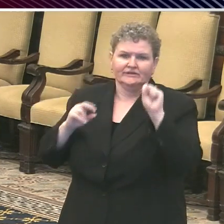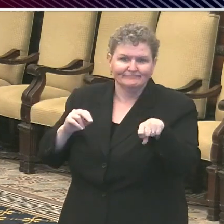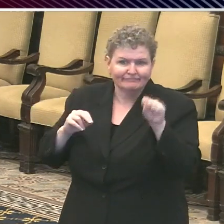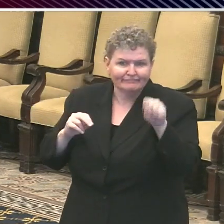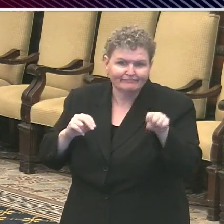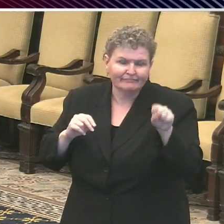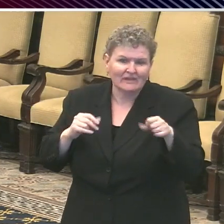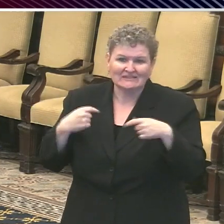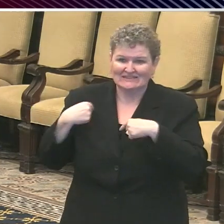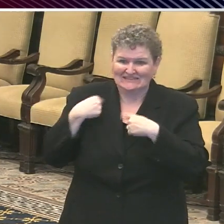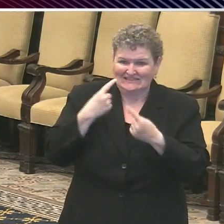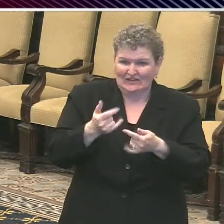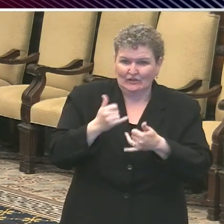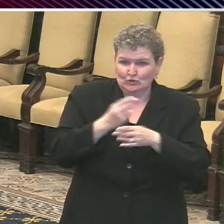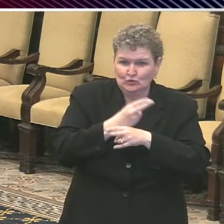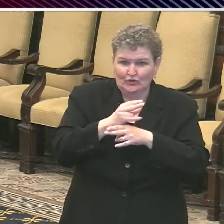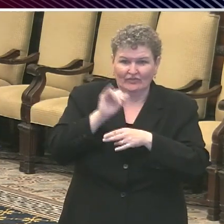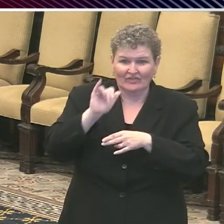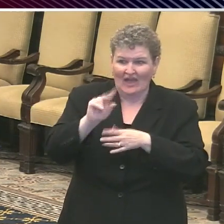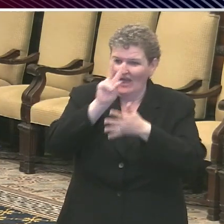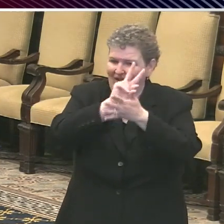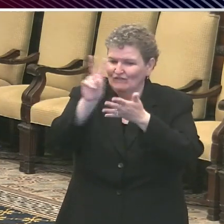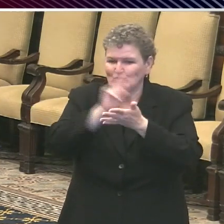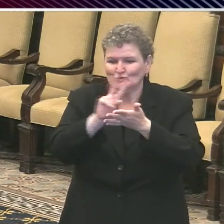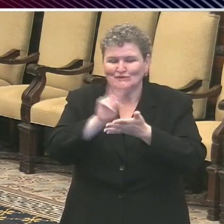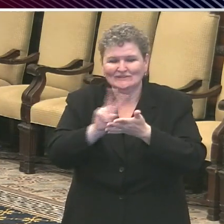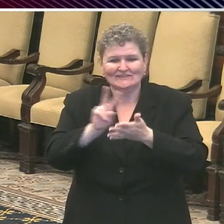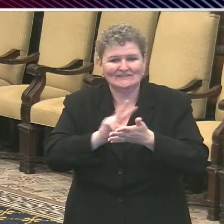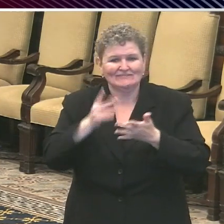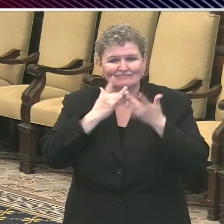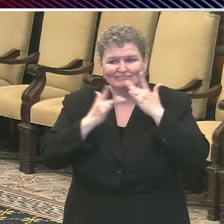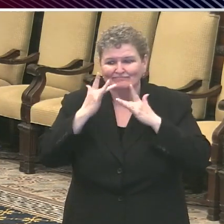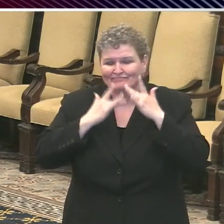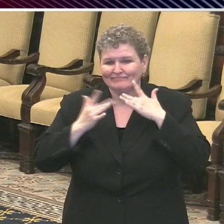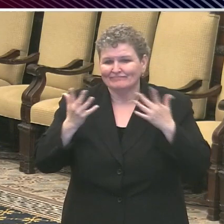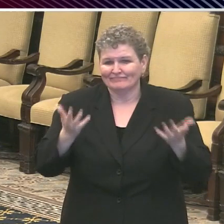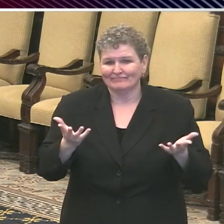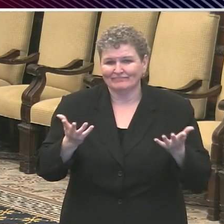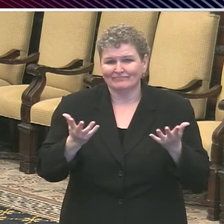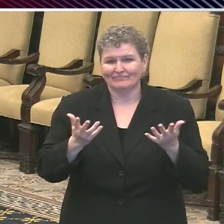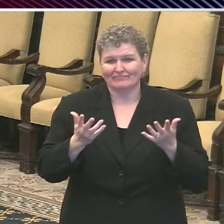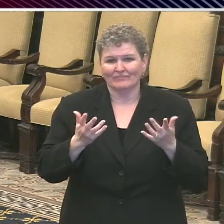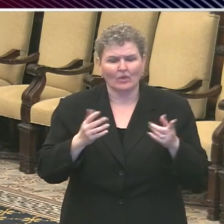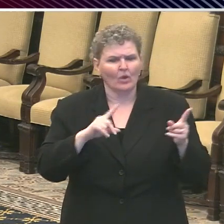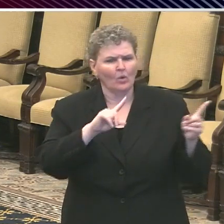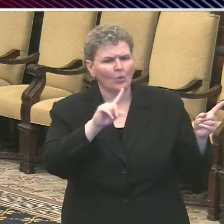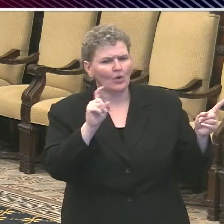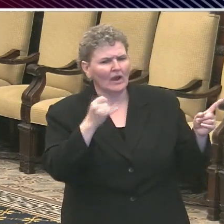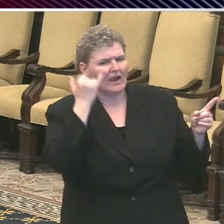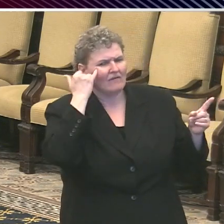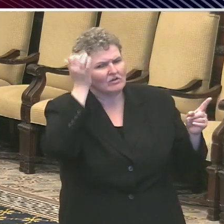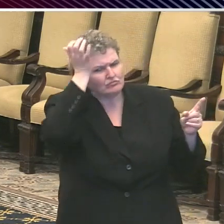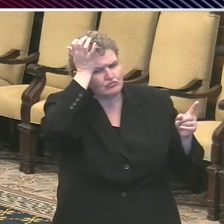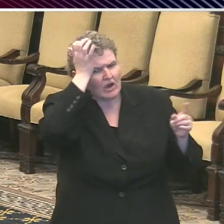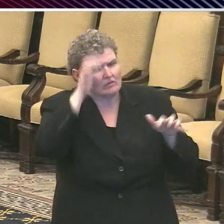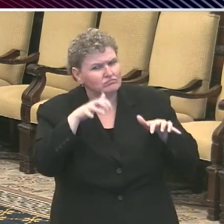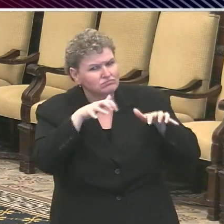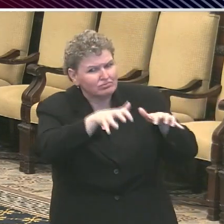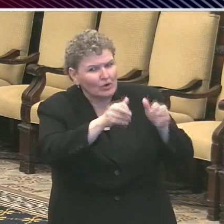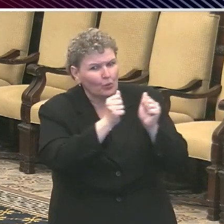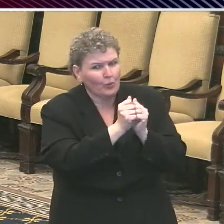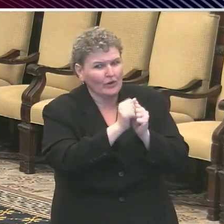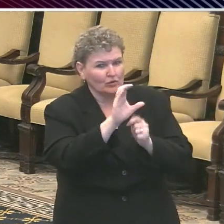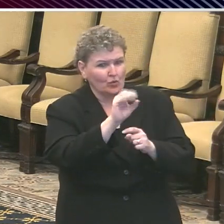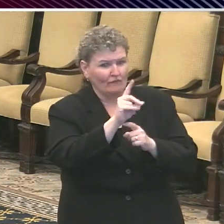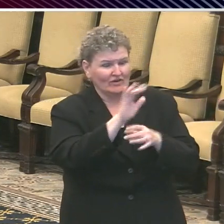the bi-weekly pickup. Do you have a COVID infection problem in the sanitation department? No, we don't believe that this is related